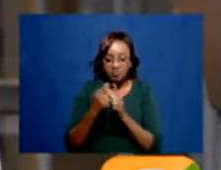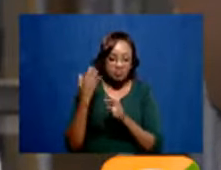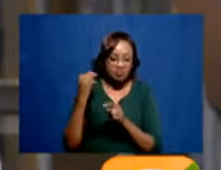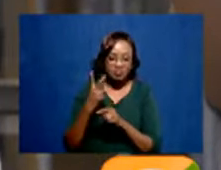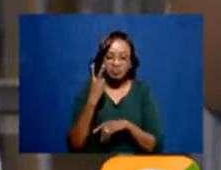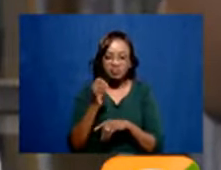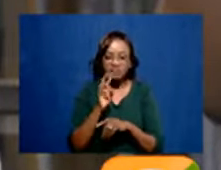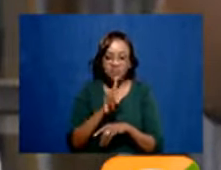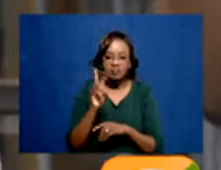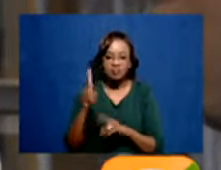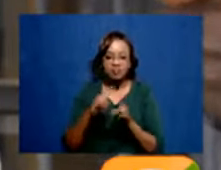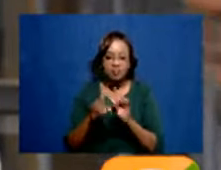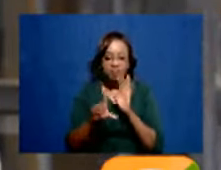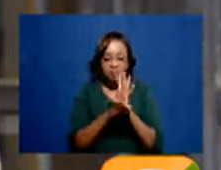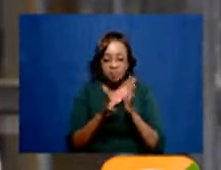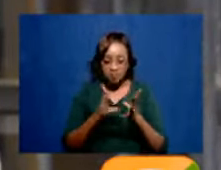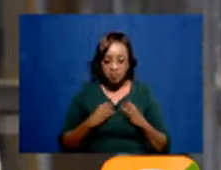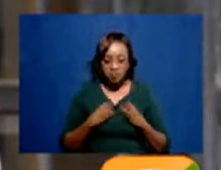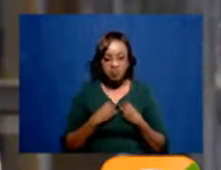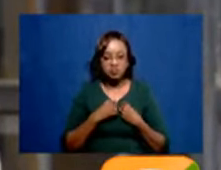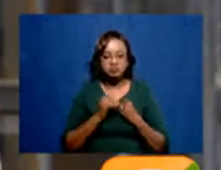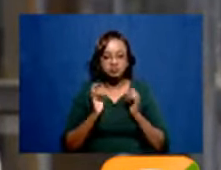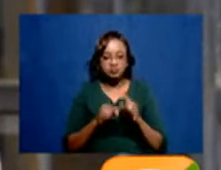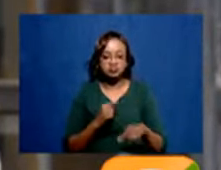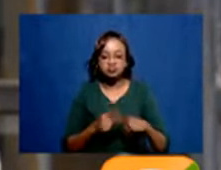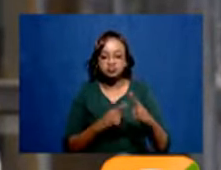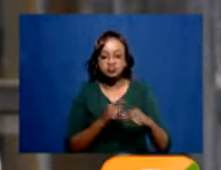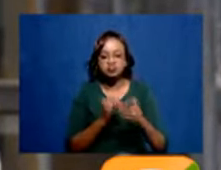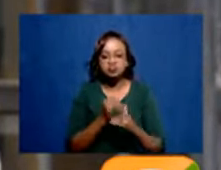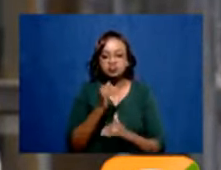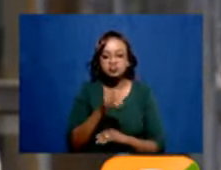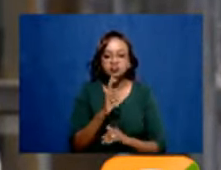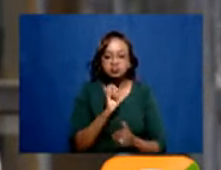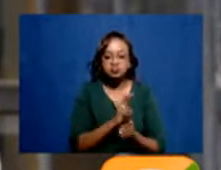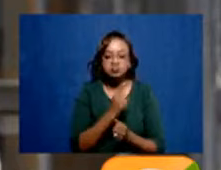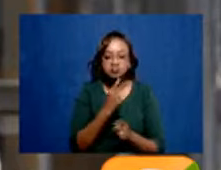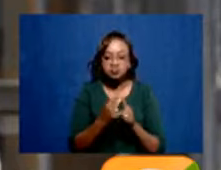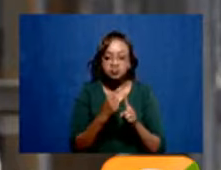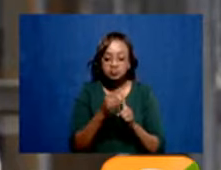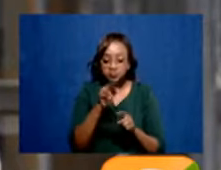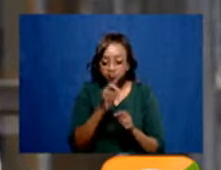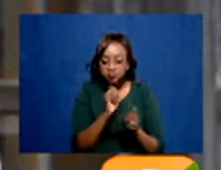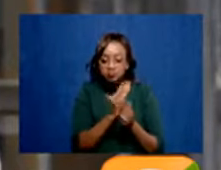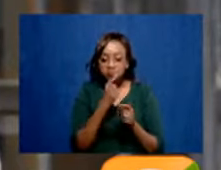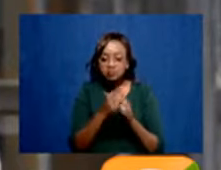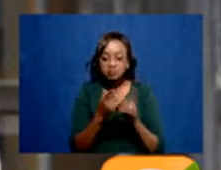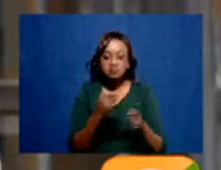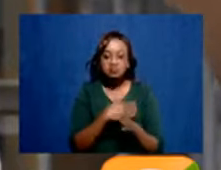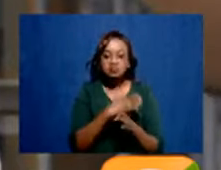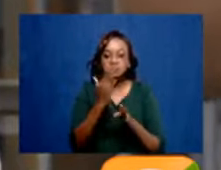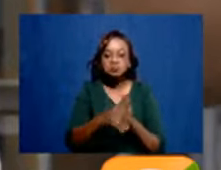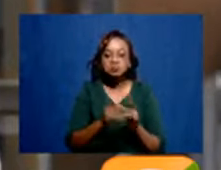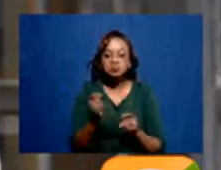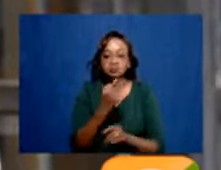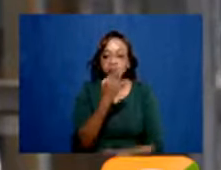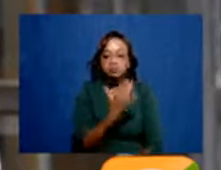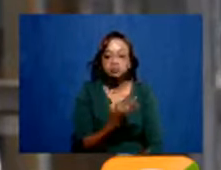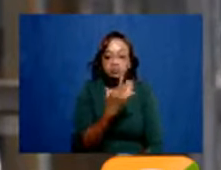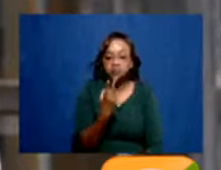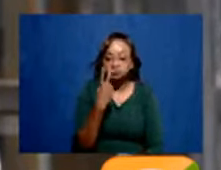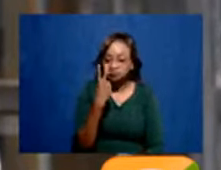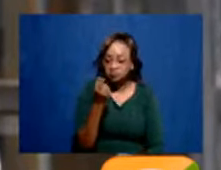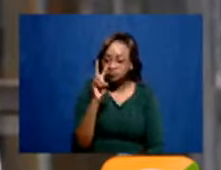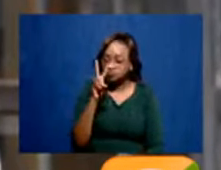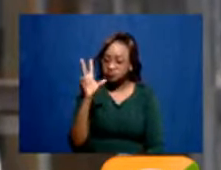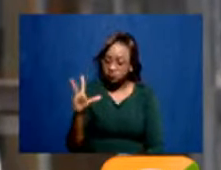but the law allowed us up to 12 years, which now expires in March of 2024.